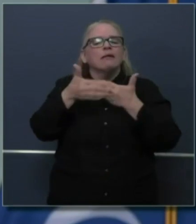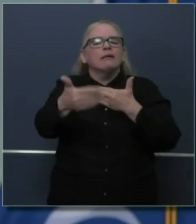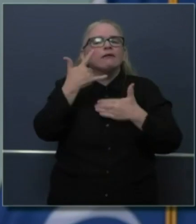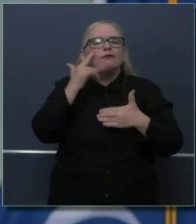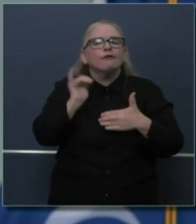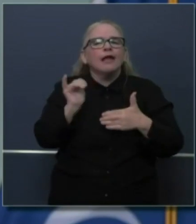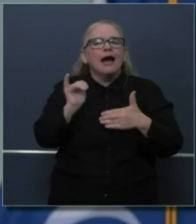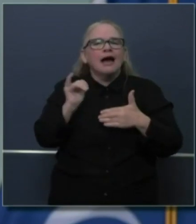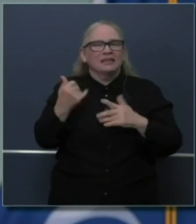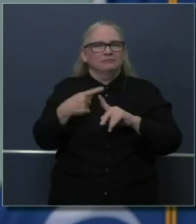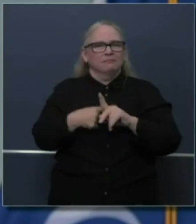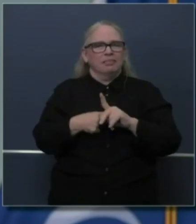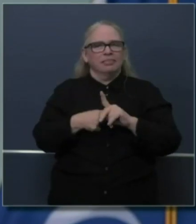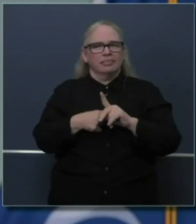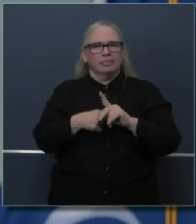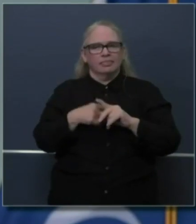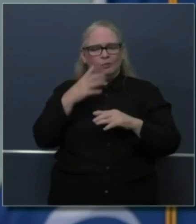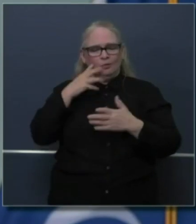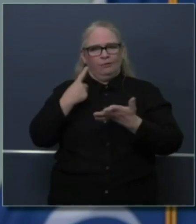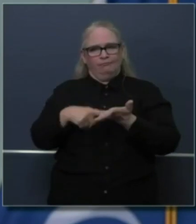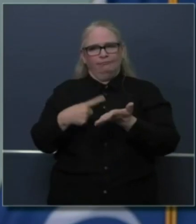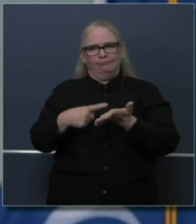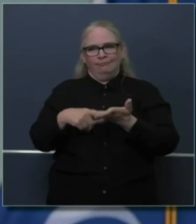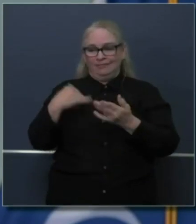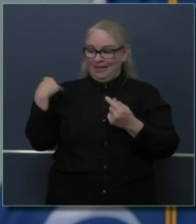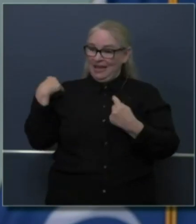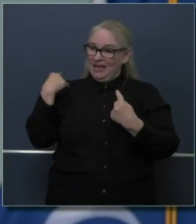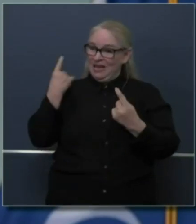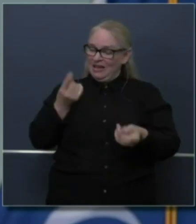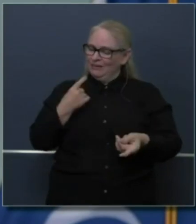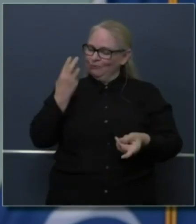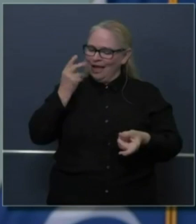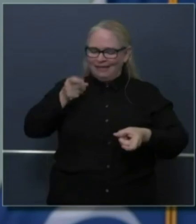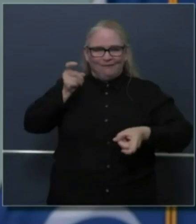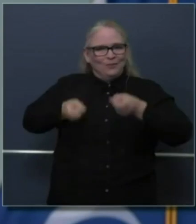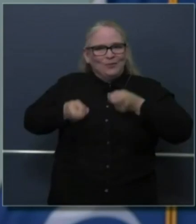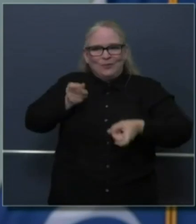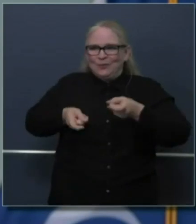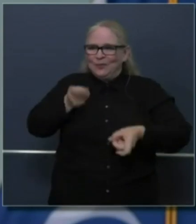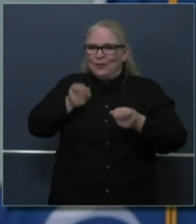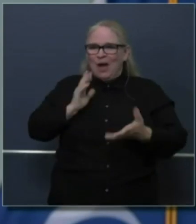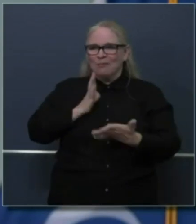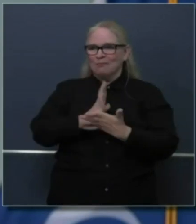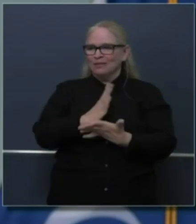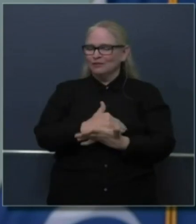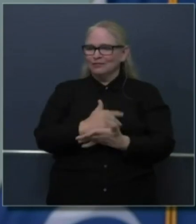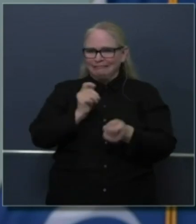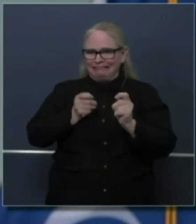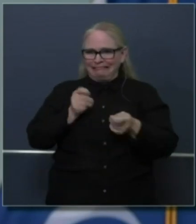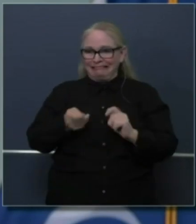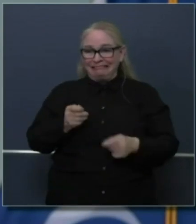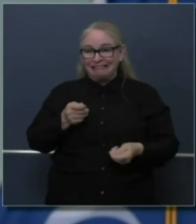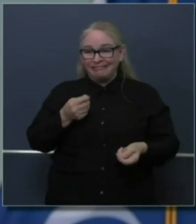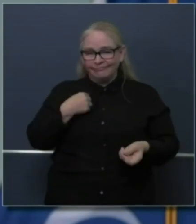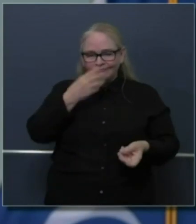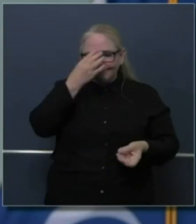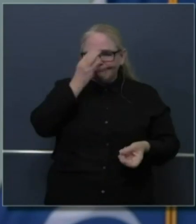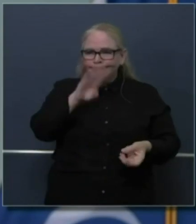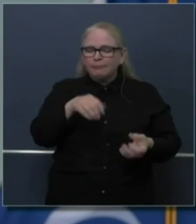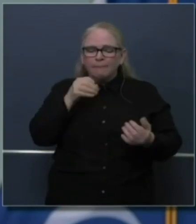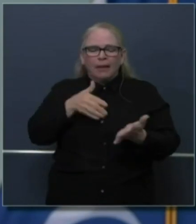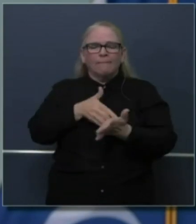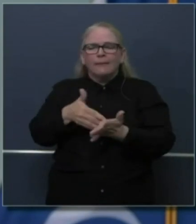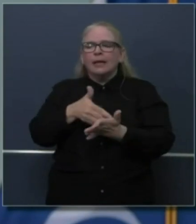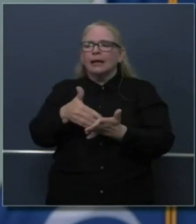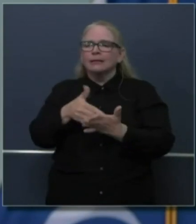budget. And you may have seen we're projecting tens of billions of dollars of shortfalls, all